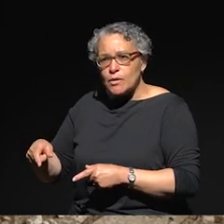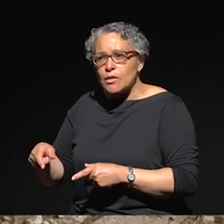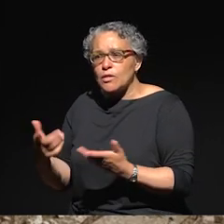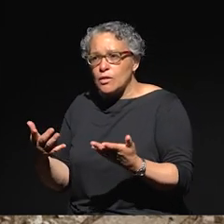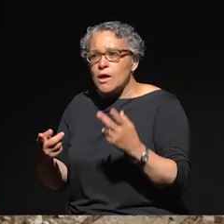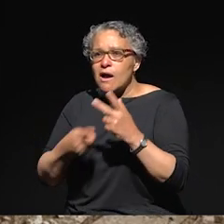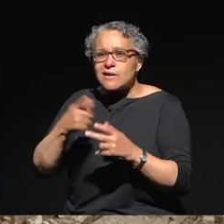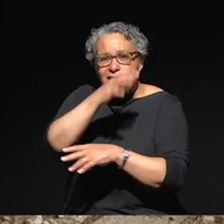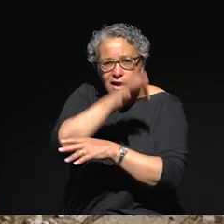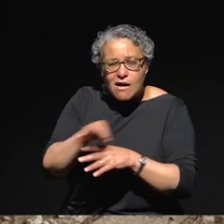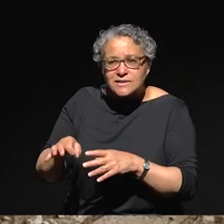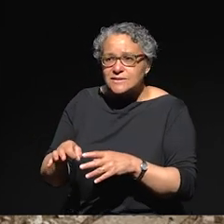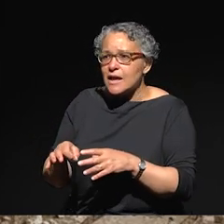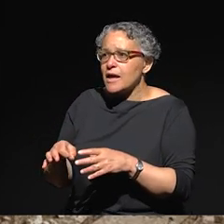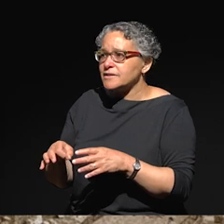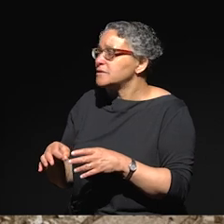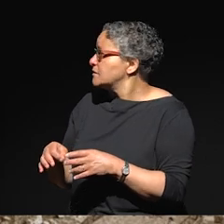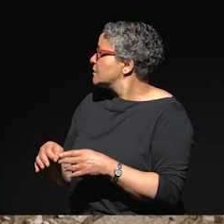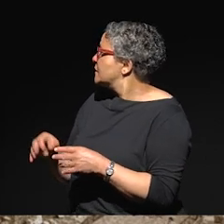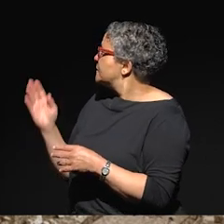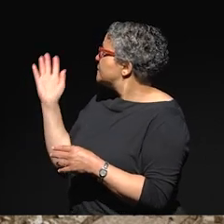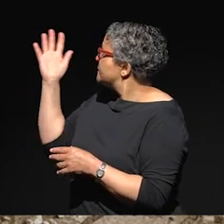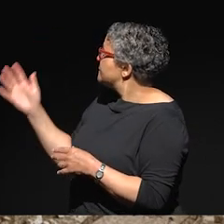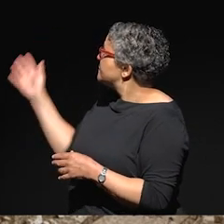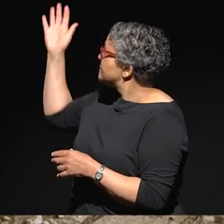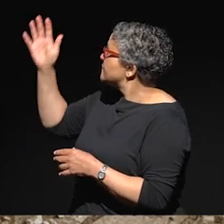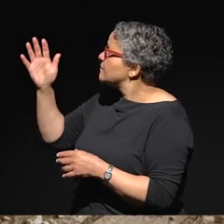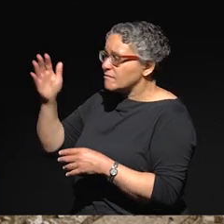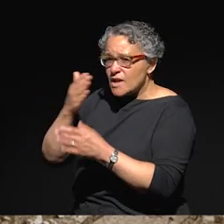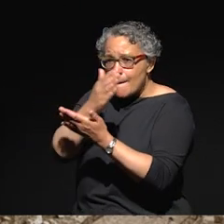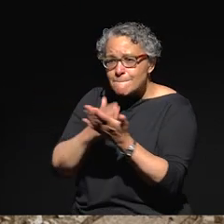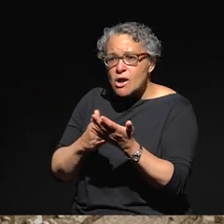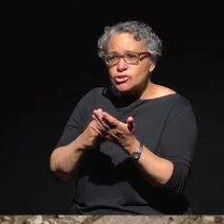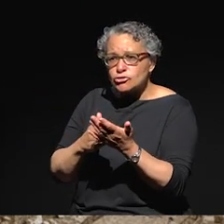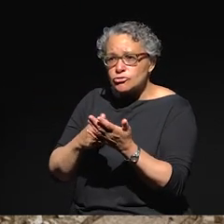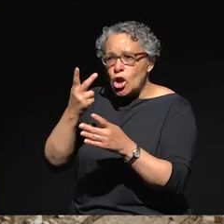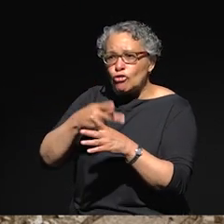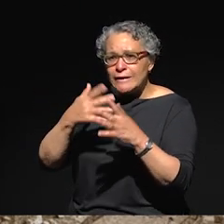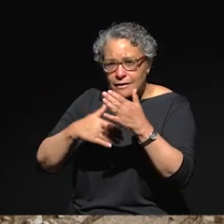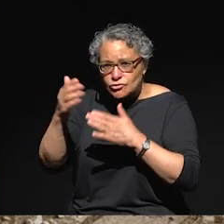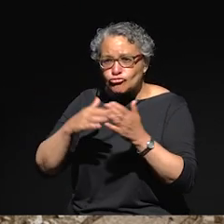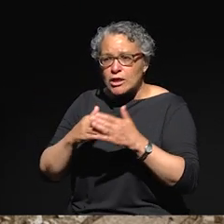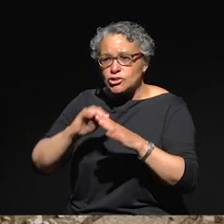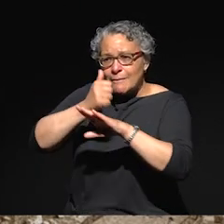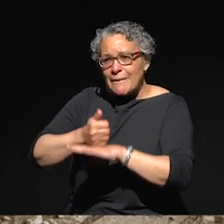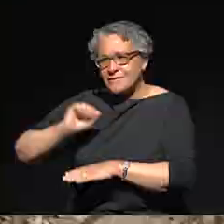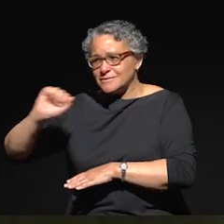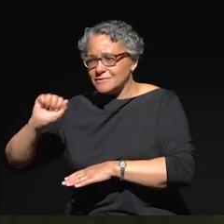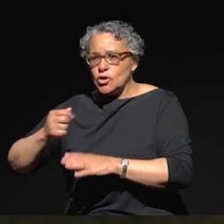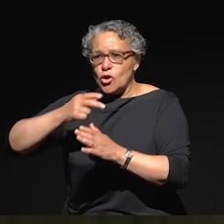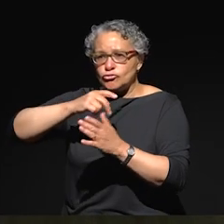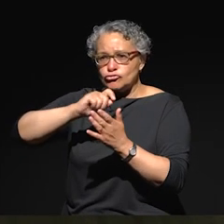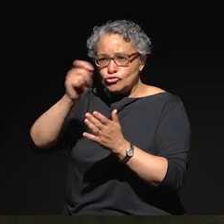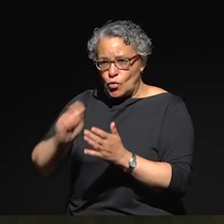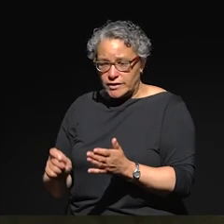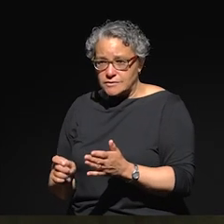another architect. And here's a partial reconstruction of the Roman Forum based on Peruzzi's drawings that Raphael was involved with. It